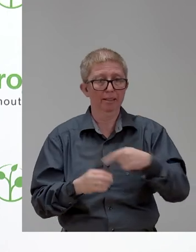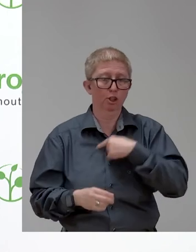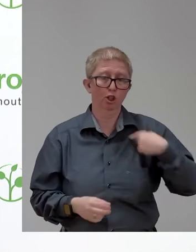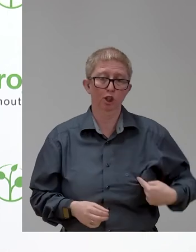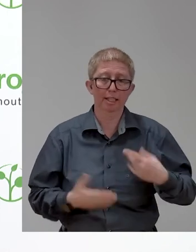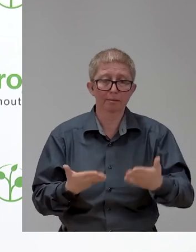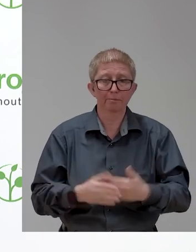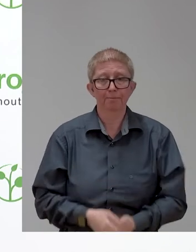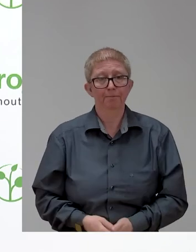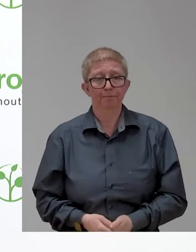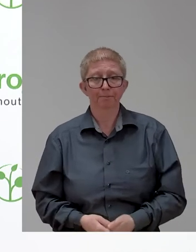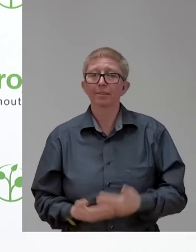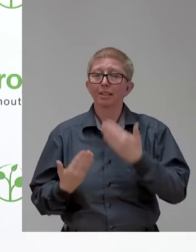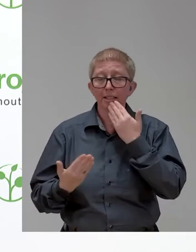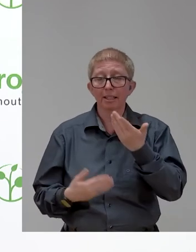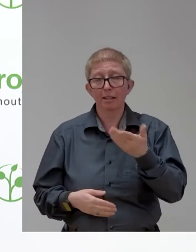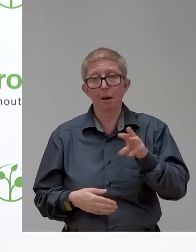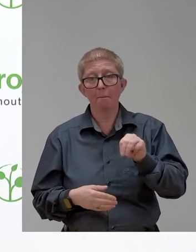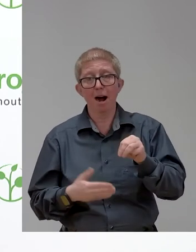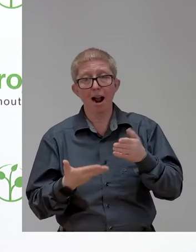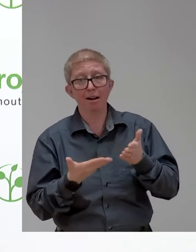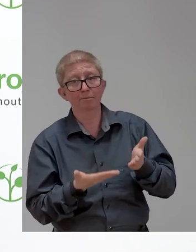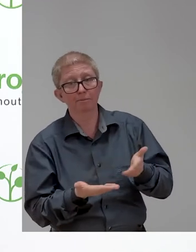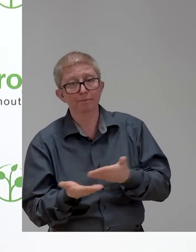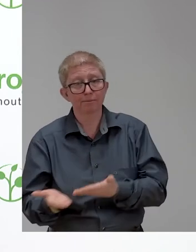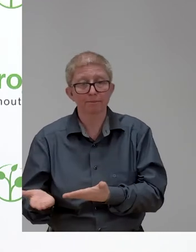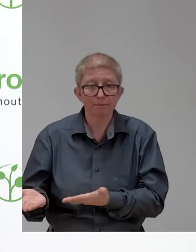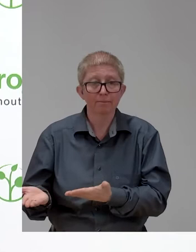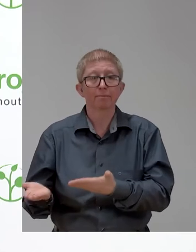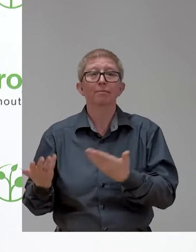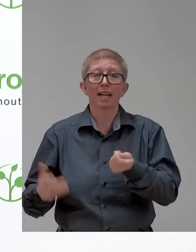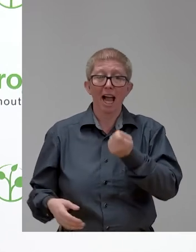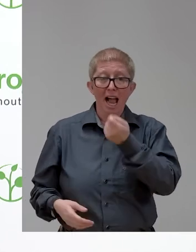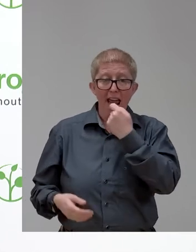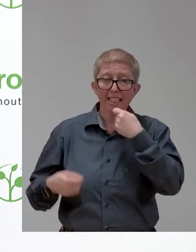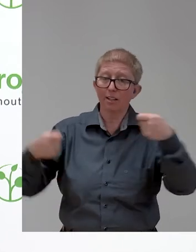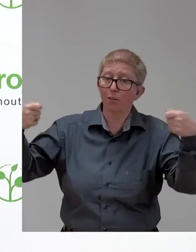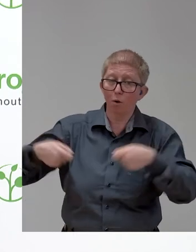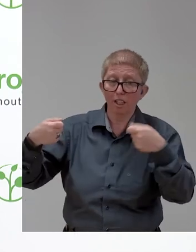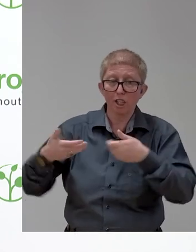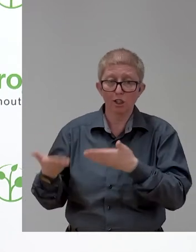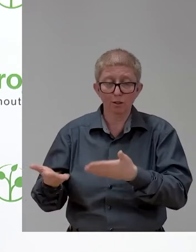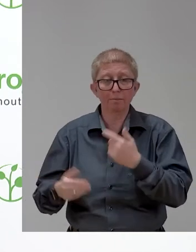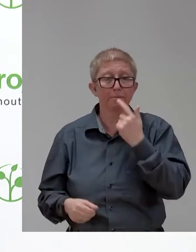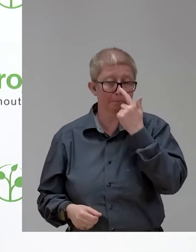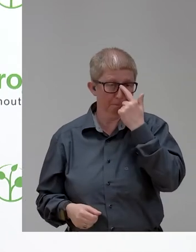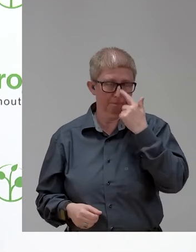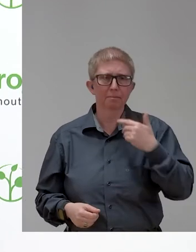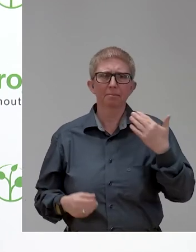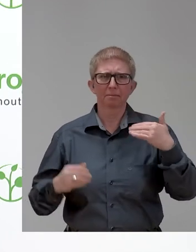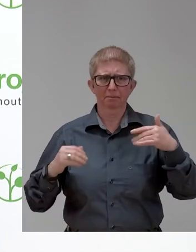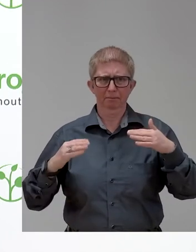The ESL Foundation is an Austrian foundation, and it's member of a European association of foundations called